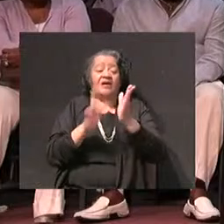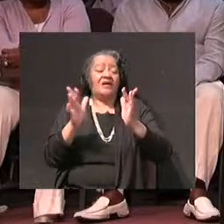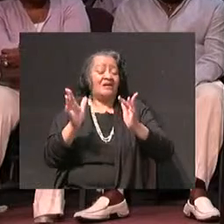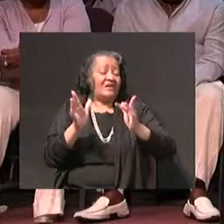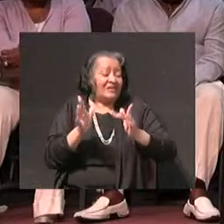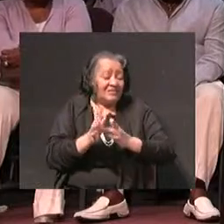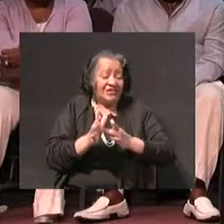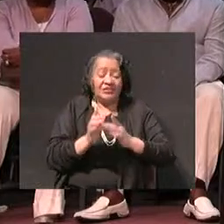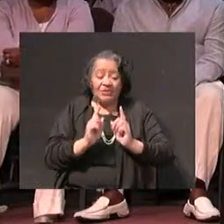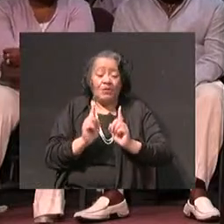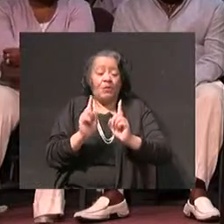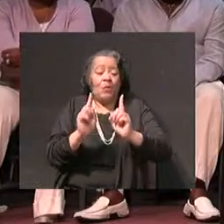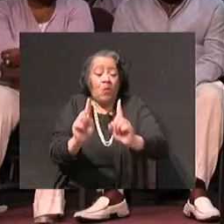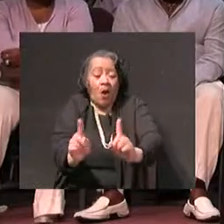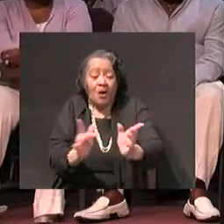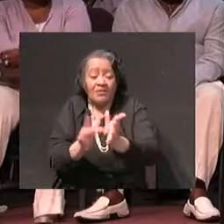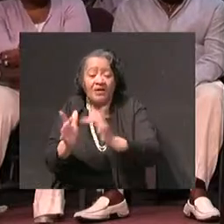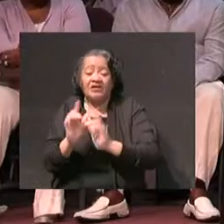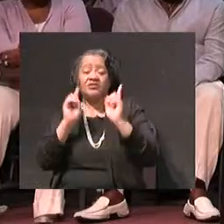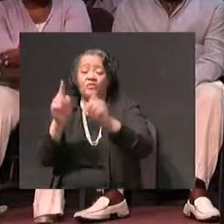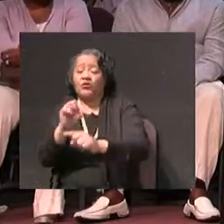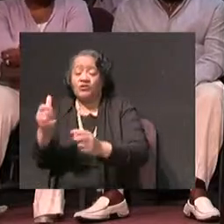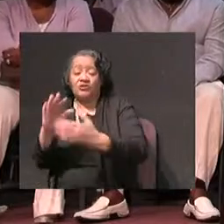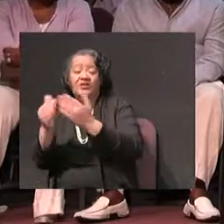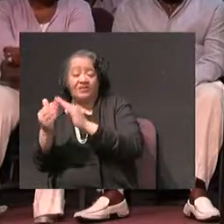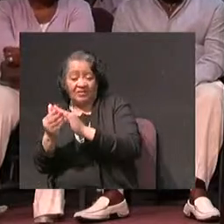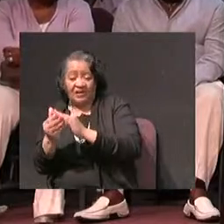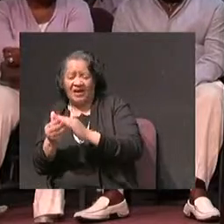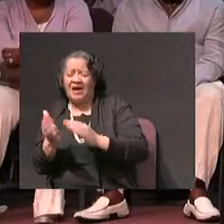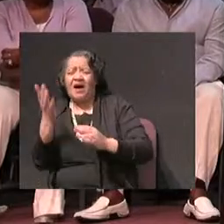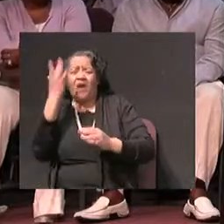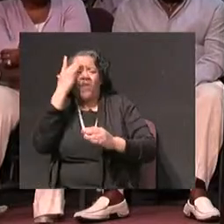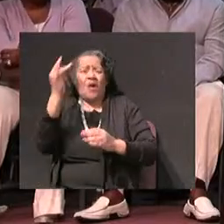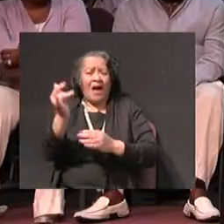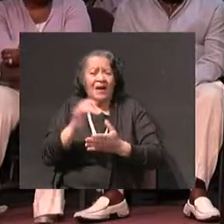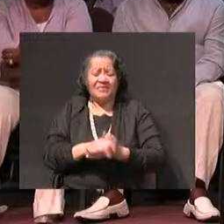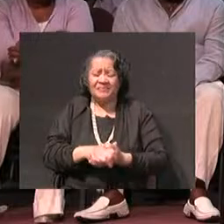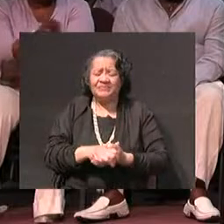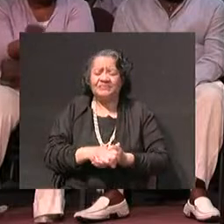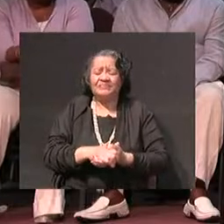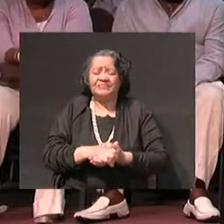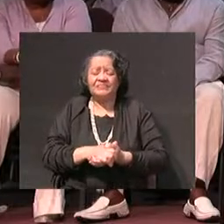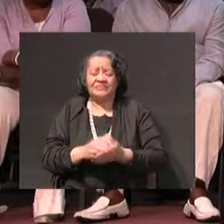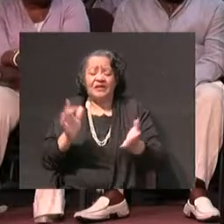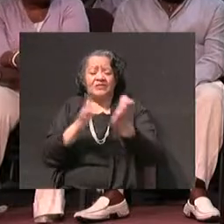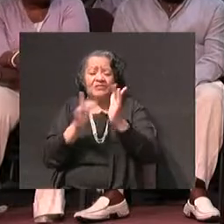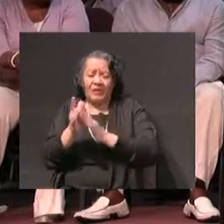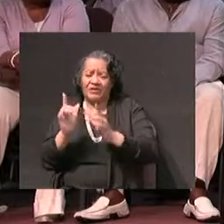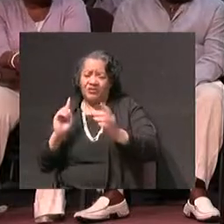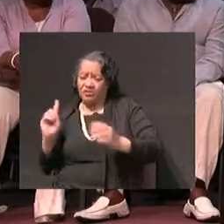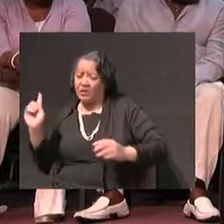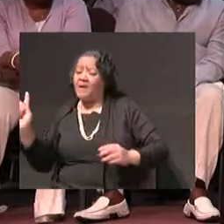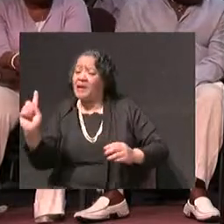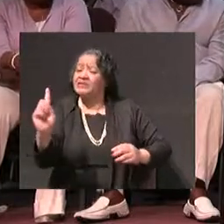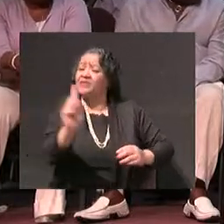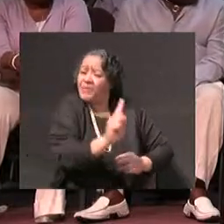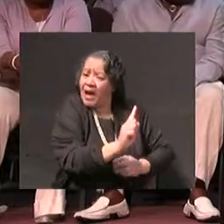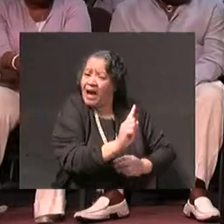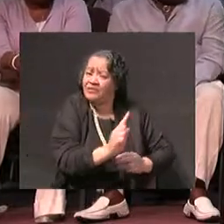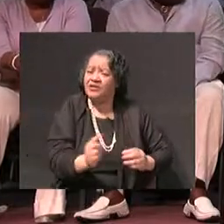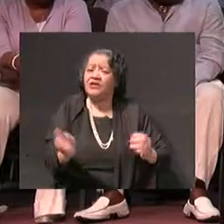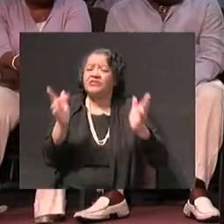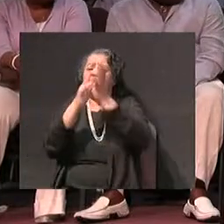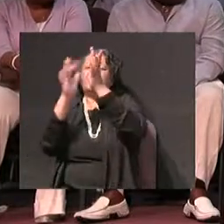to go on to another city instead of Emmaus. Why is Jesus passing by?